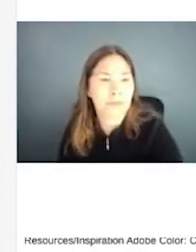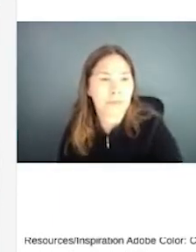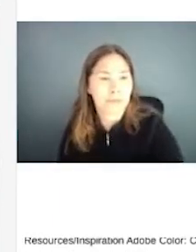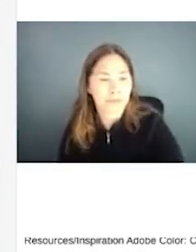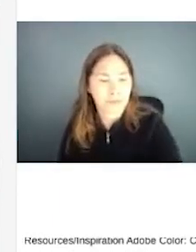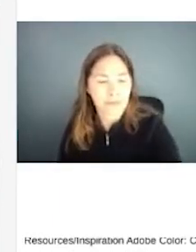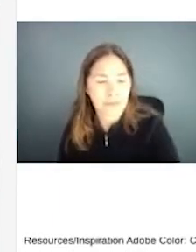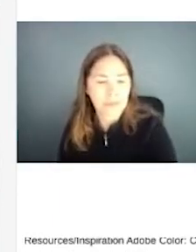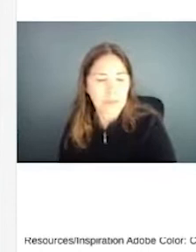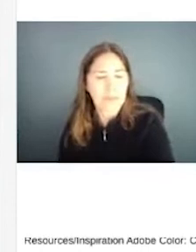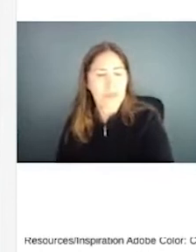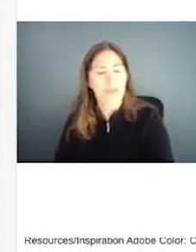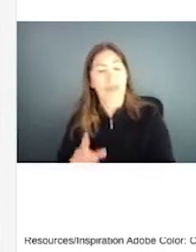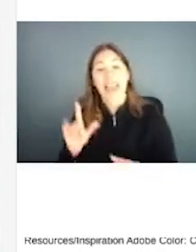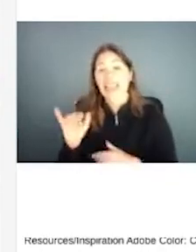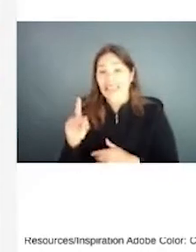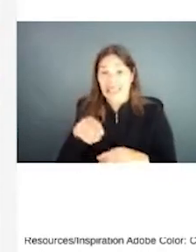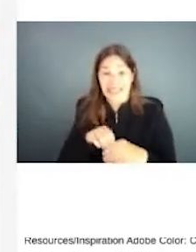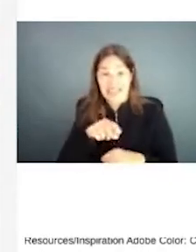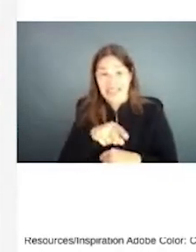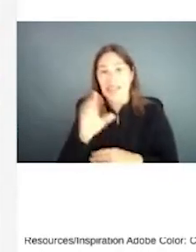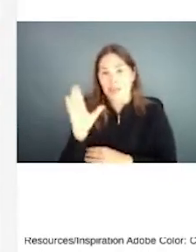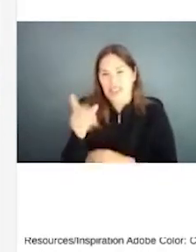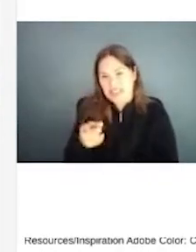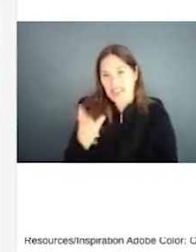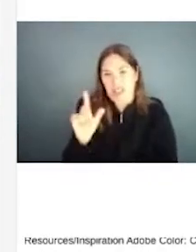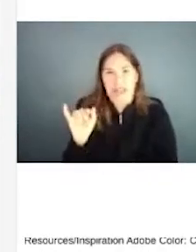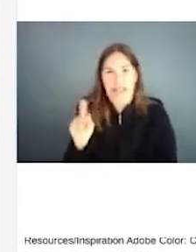Again, the link is in the presentation.